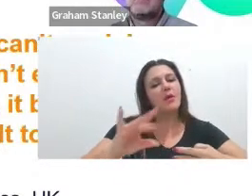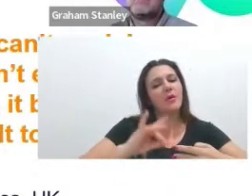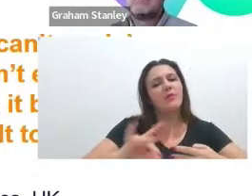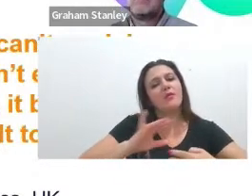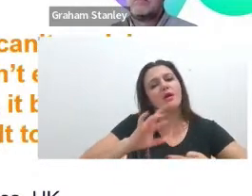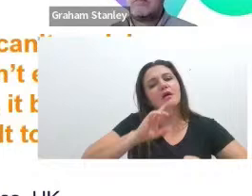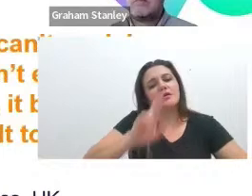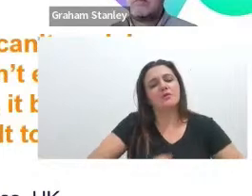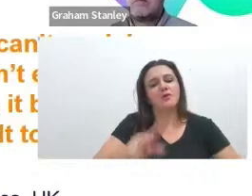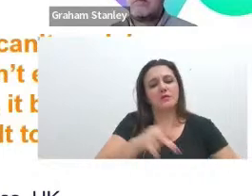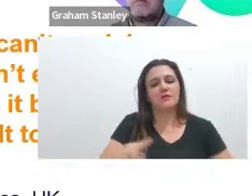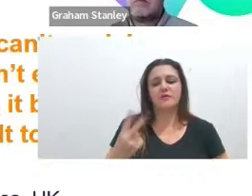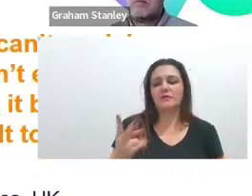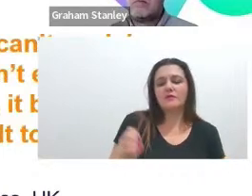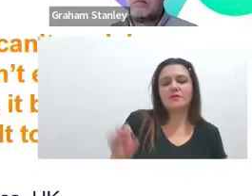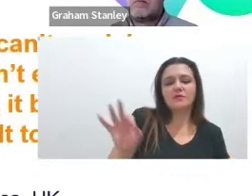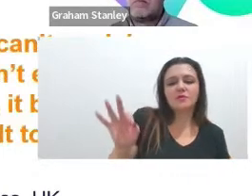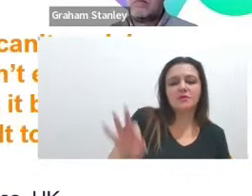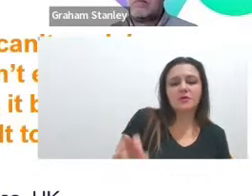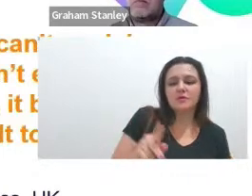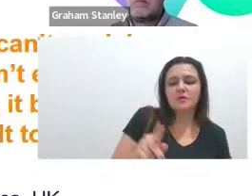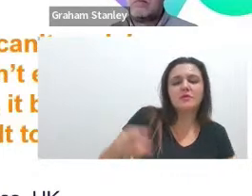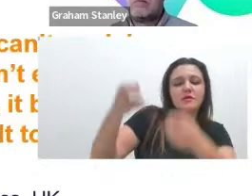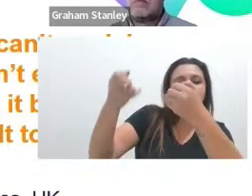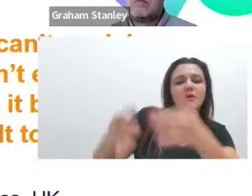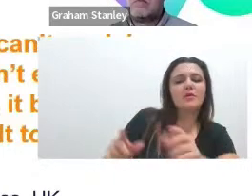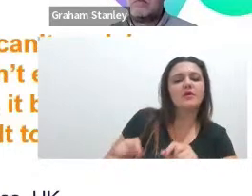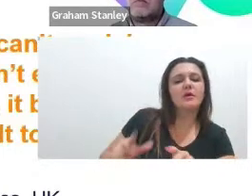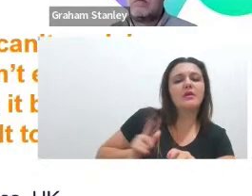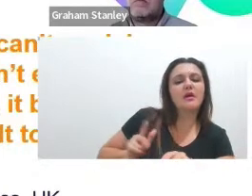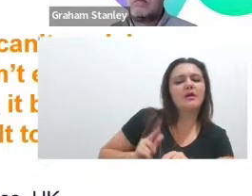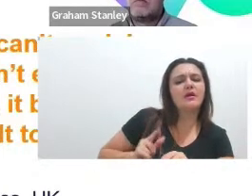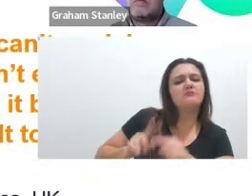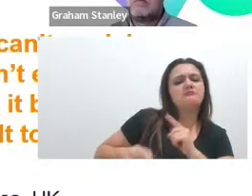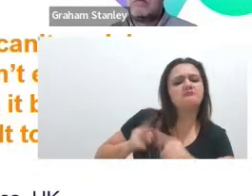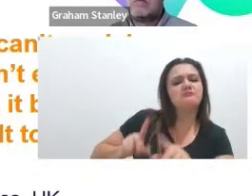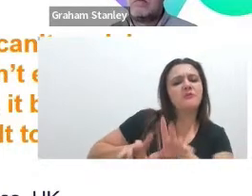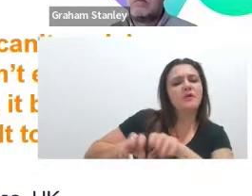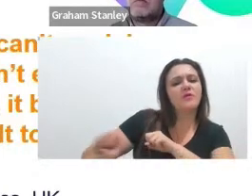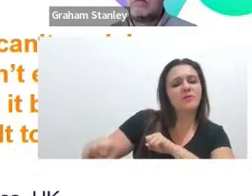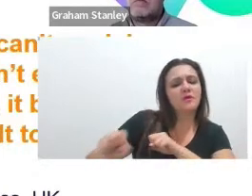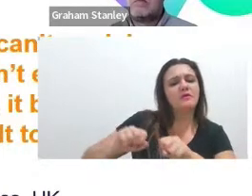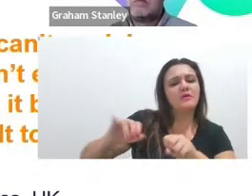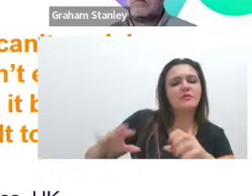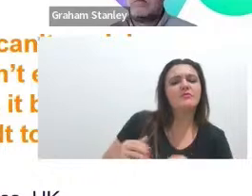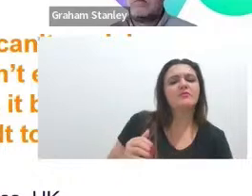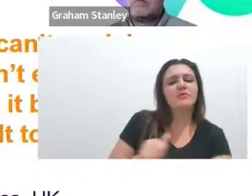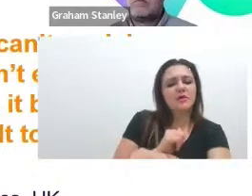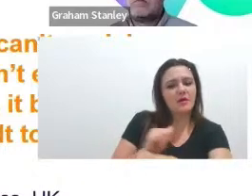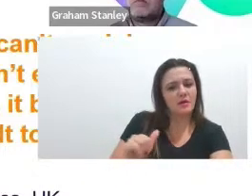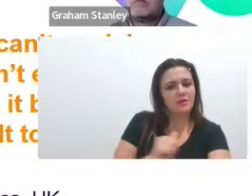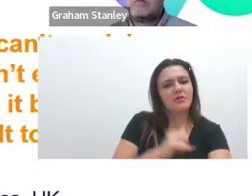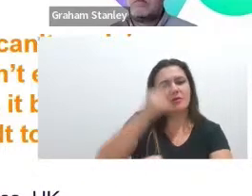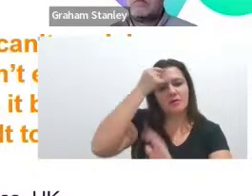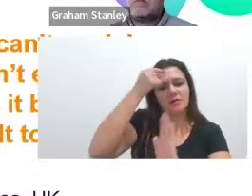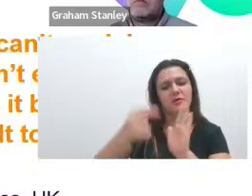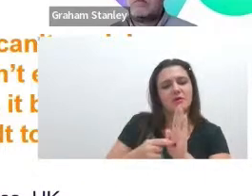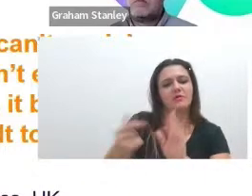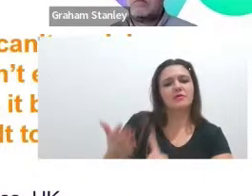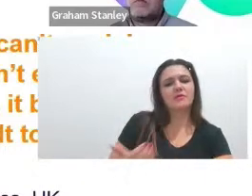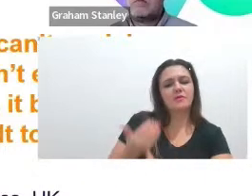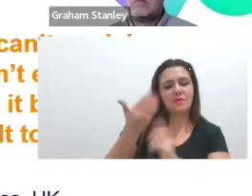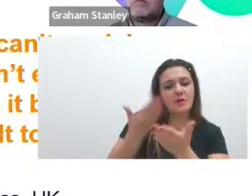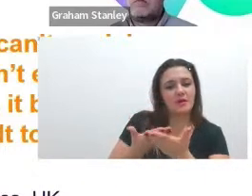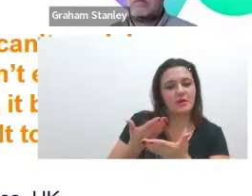teachers felt that they had some training in how to integrate AI-powered tools in their teaching. Some interviewees also expressed concerns